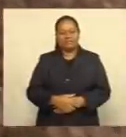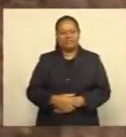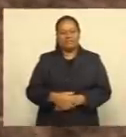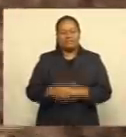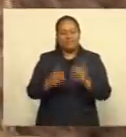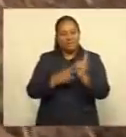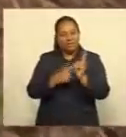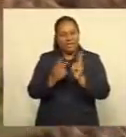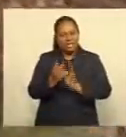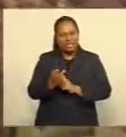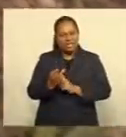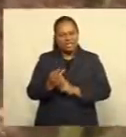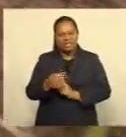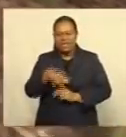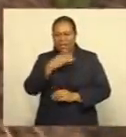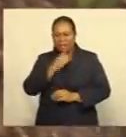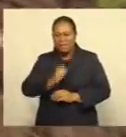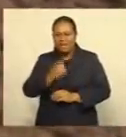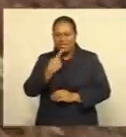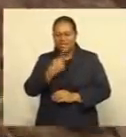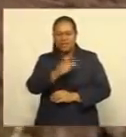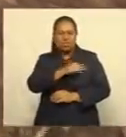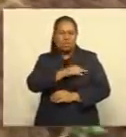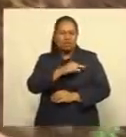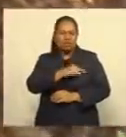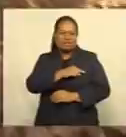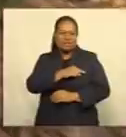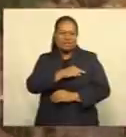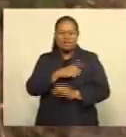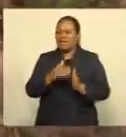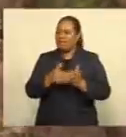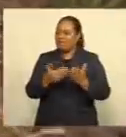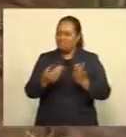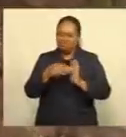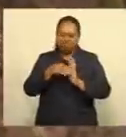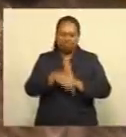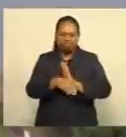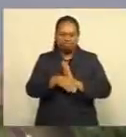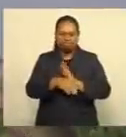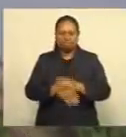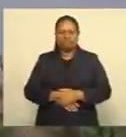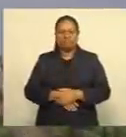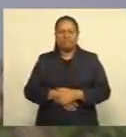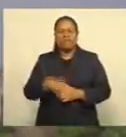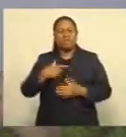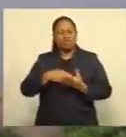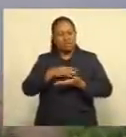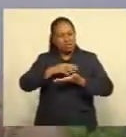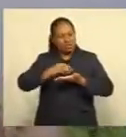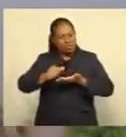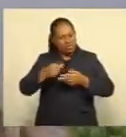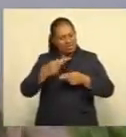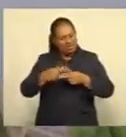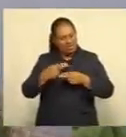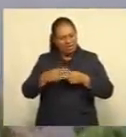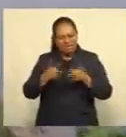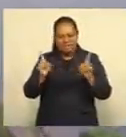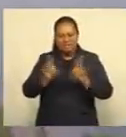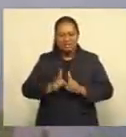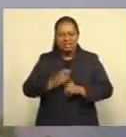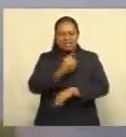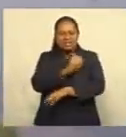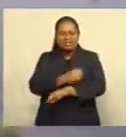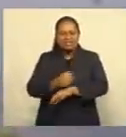Village elder Tomasi Lakemba says the quality of their crops has dropped in recent years. He says the soil on their farmland close to the seashore has